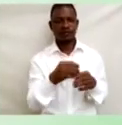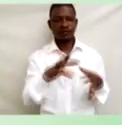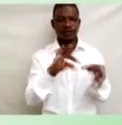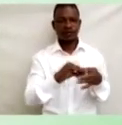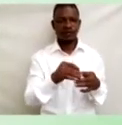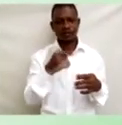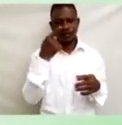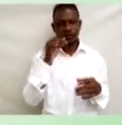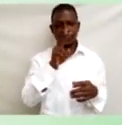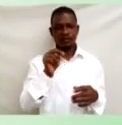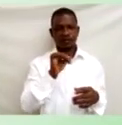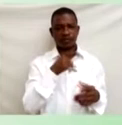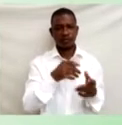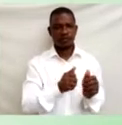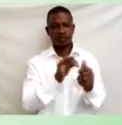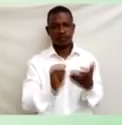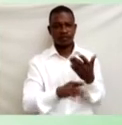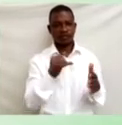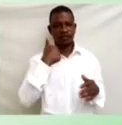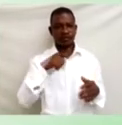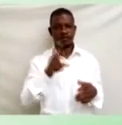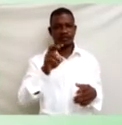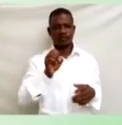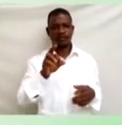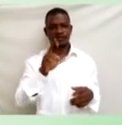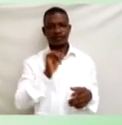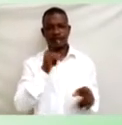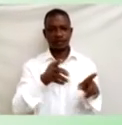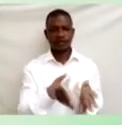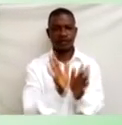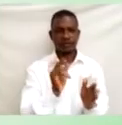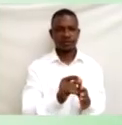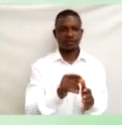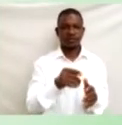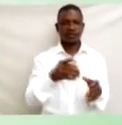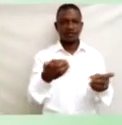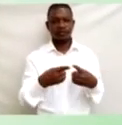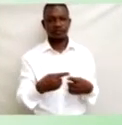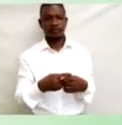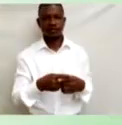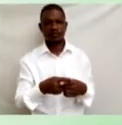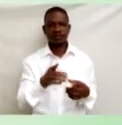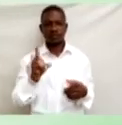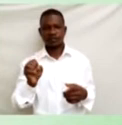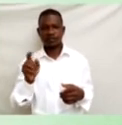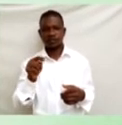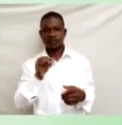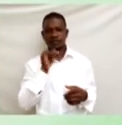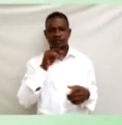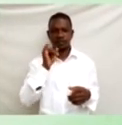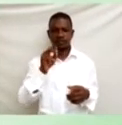prefer, recommend, regret, request, require, suggest,